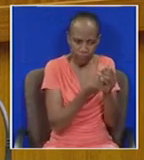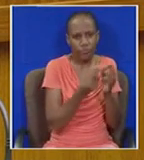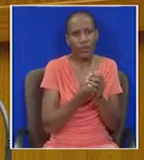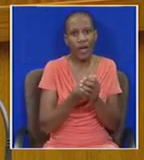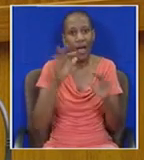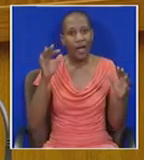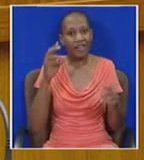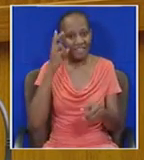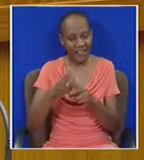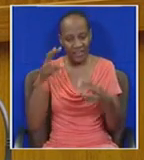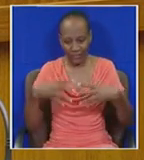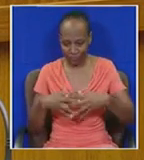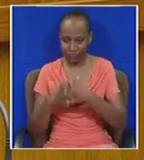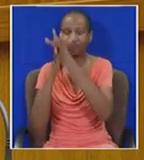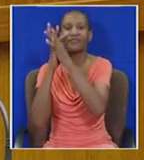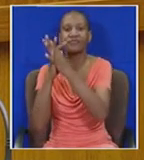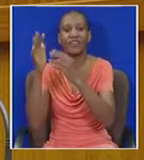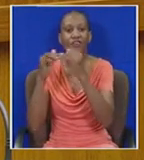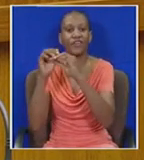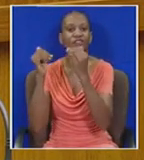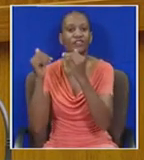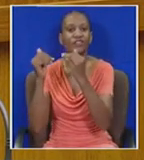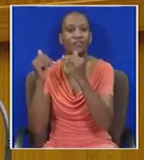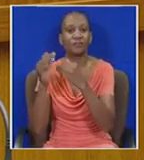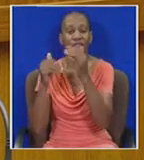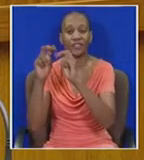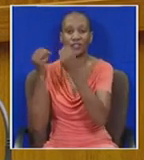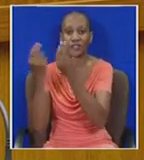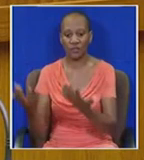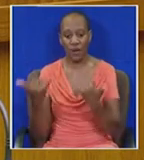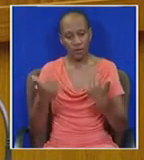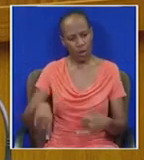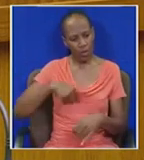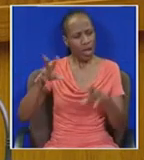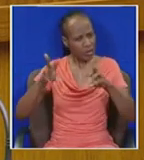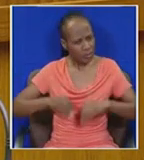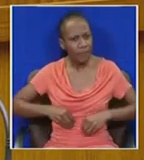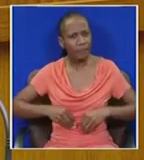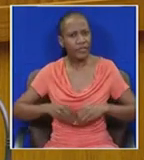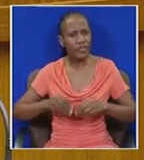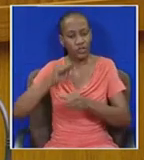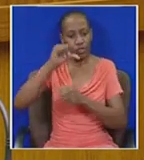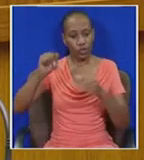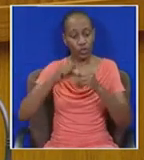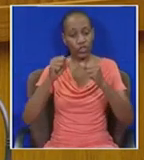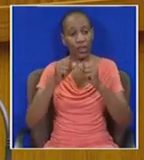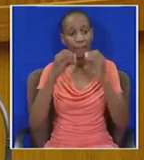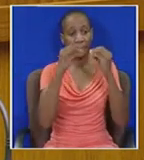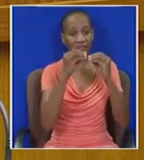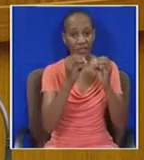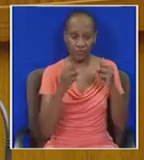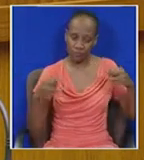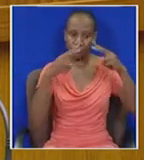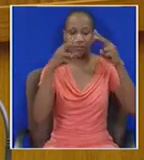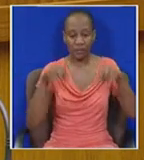building. We thus welcome the President's announcement of a social sector summit during the course of this year